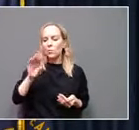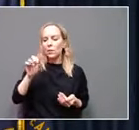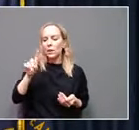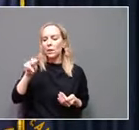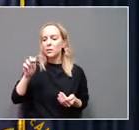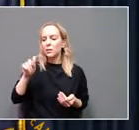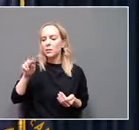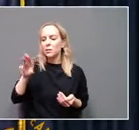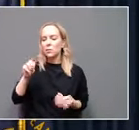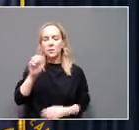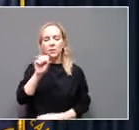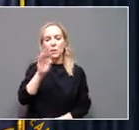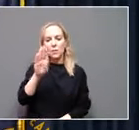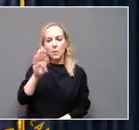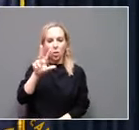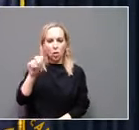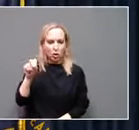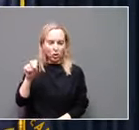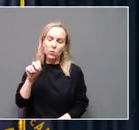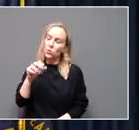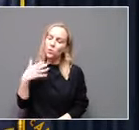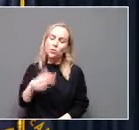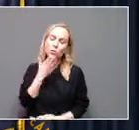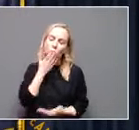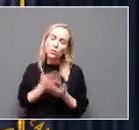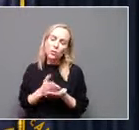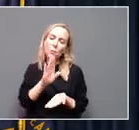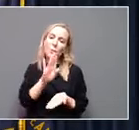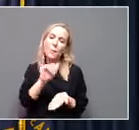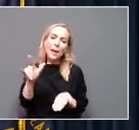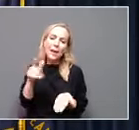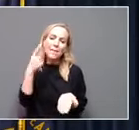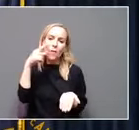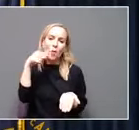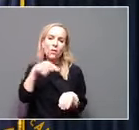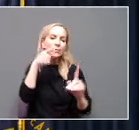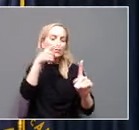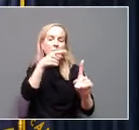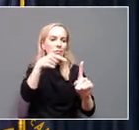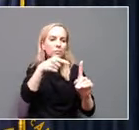This is a good bill that is going to give